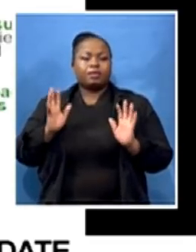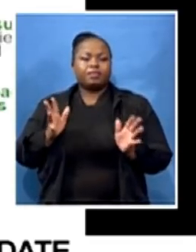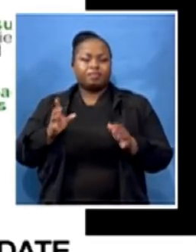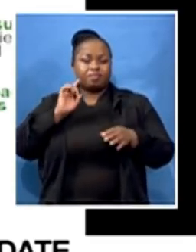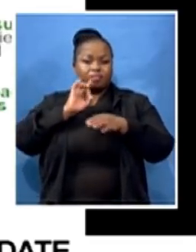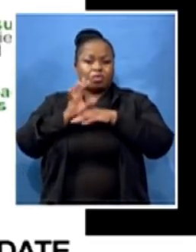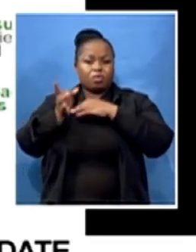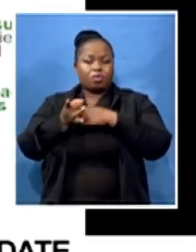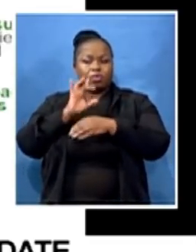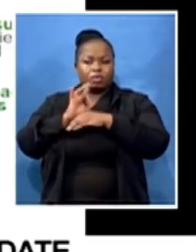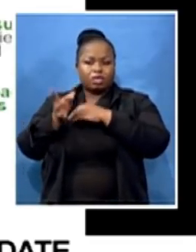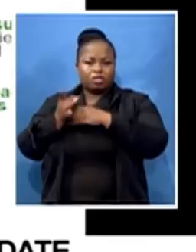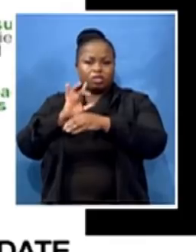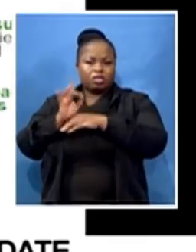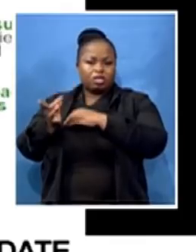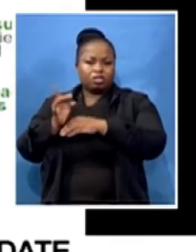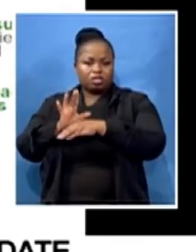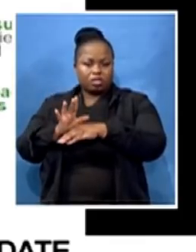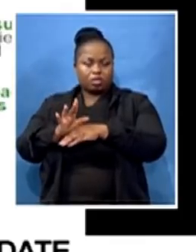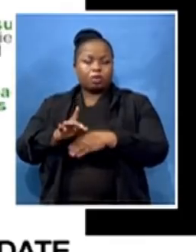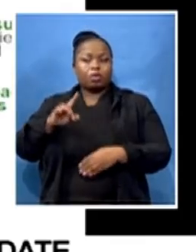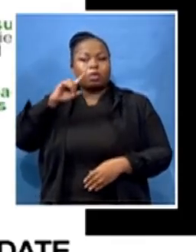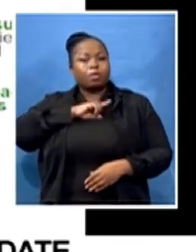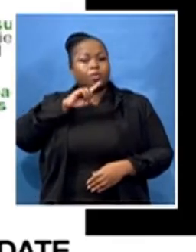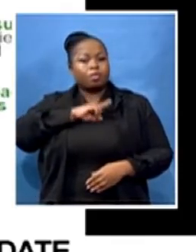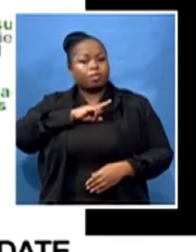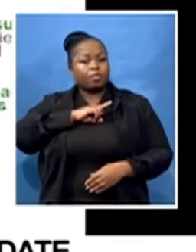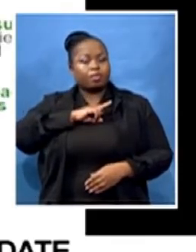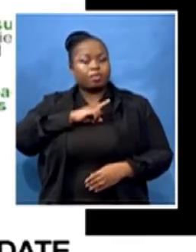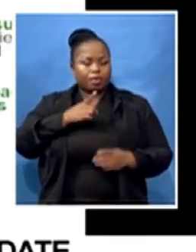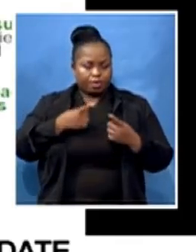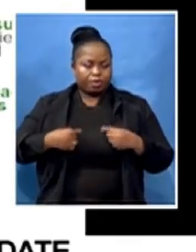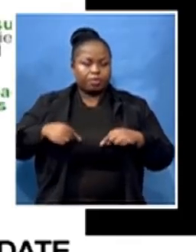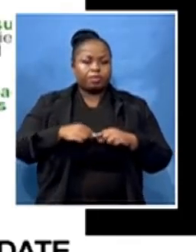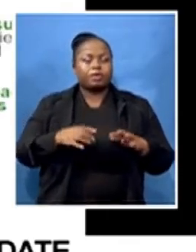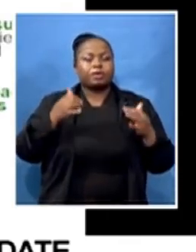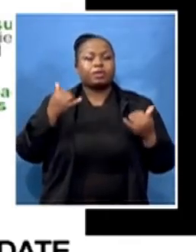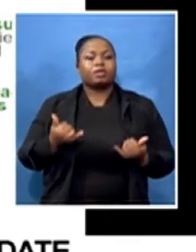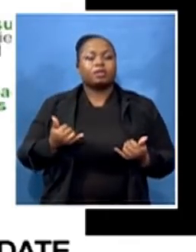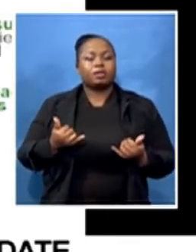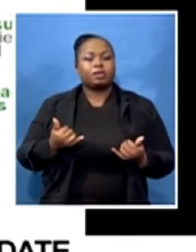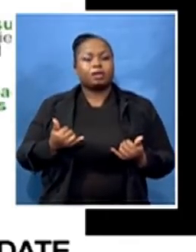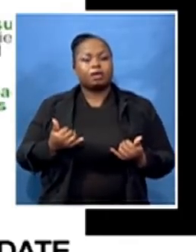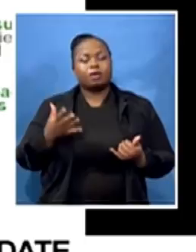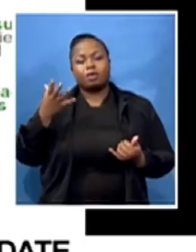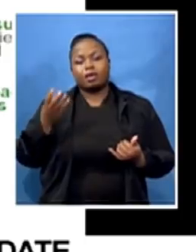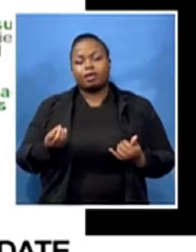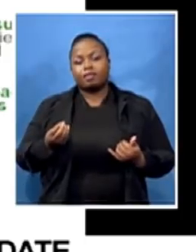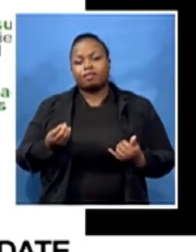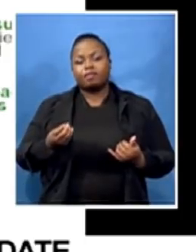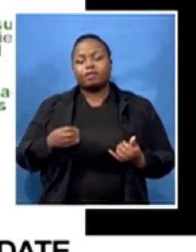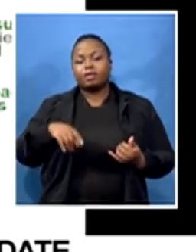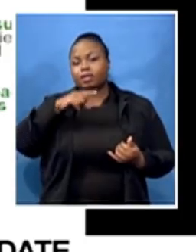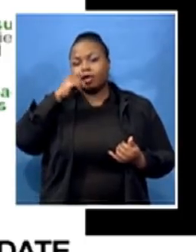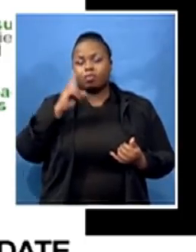because we now have what is called the risk-adjusted